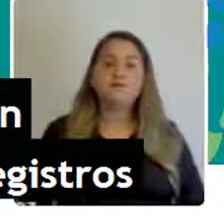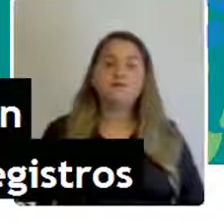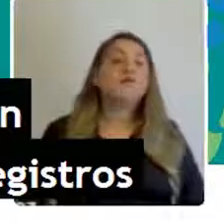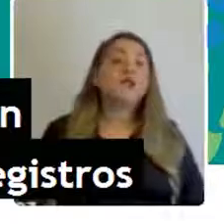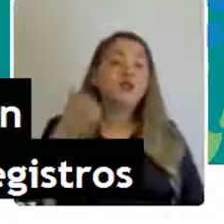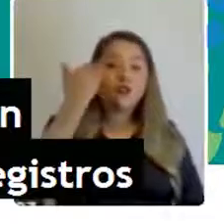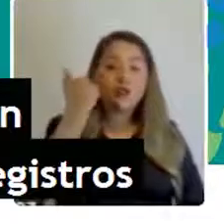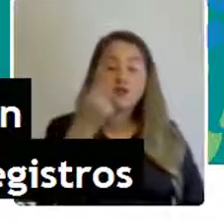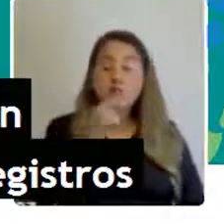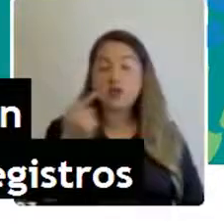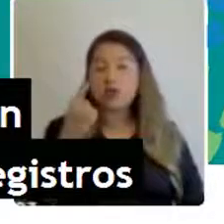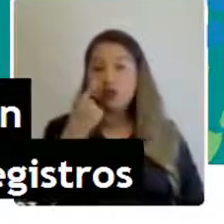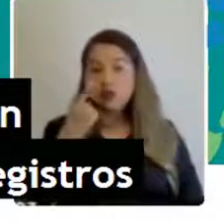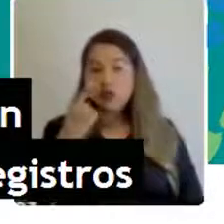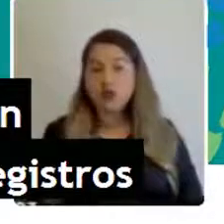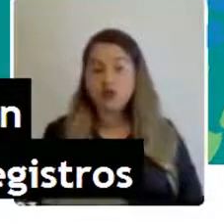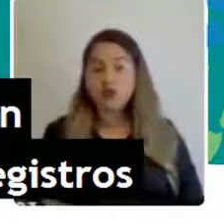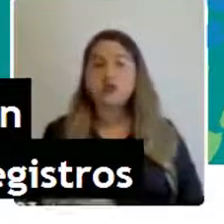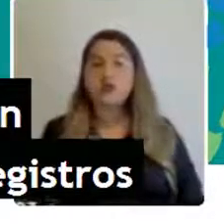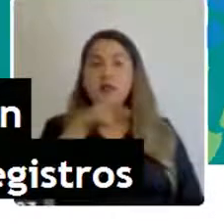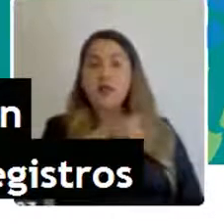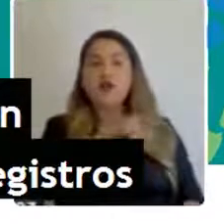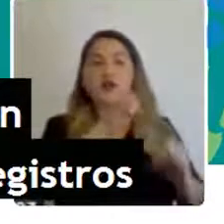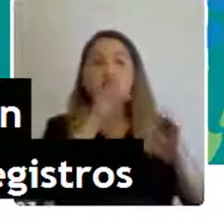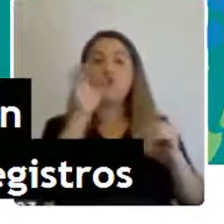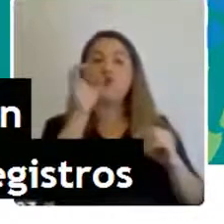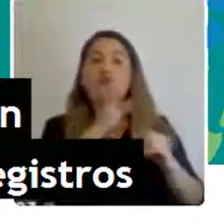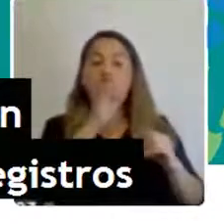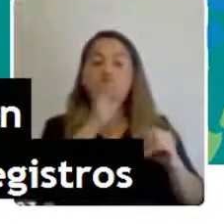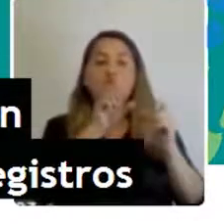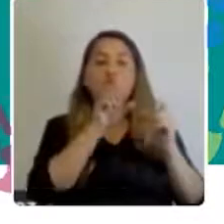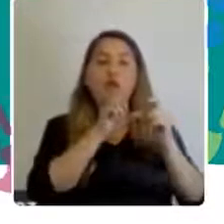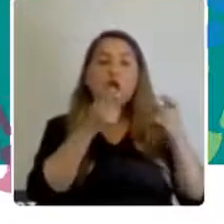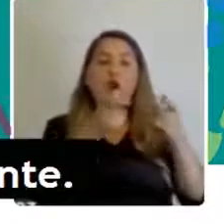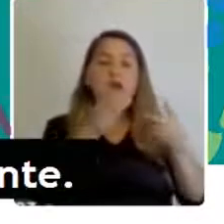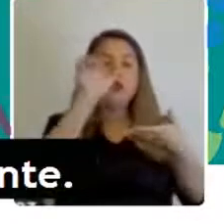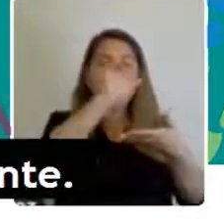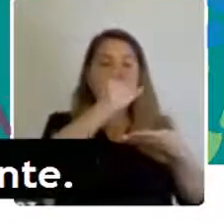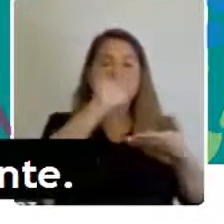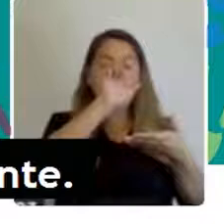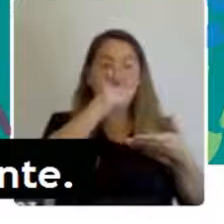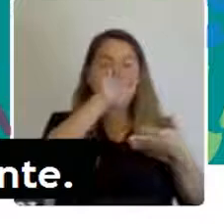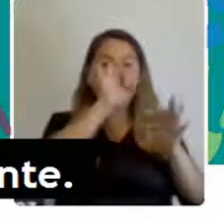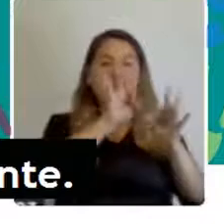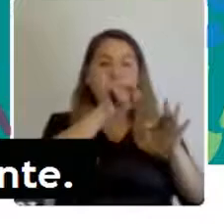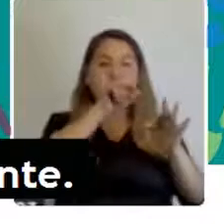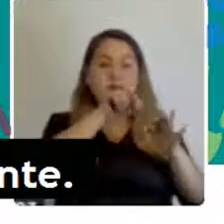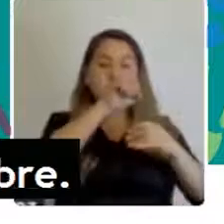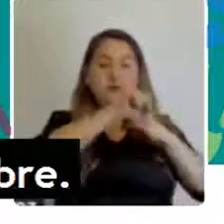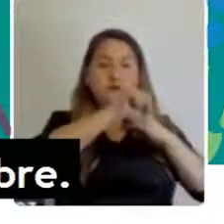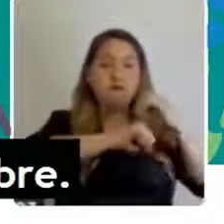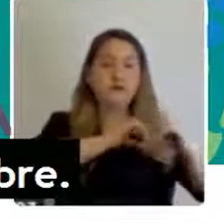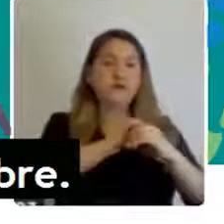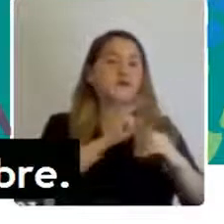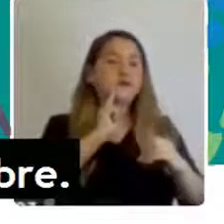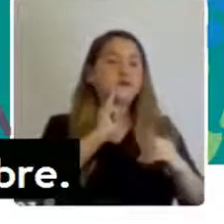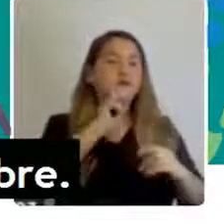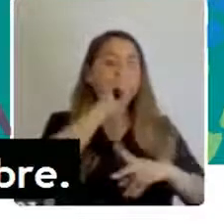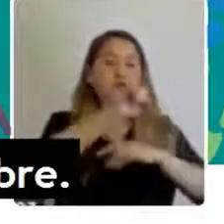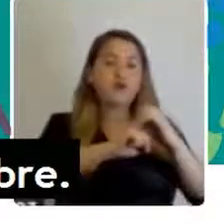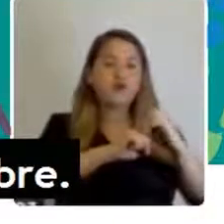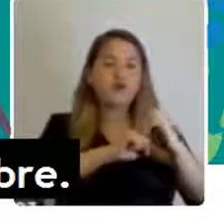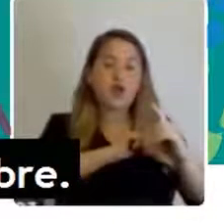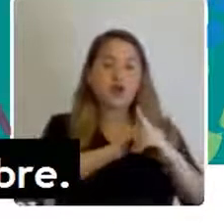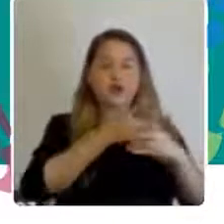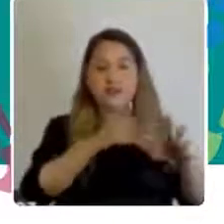many years, we have also an international summer school on rare disease registries and verification of data. So this next year will